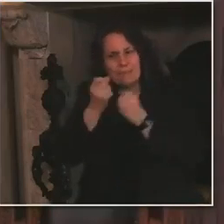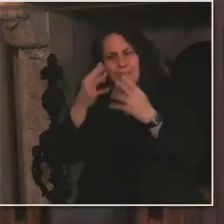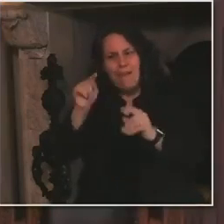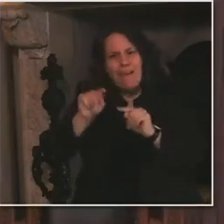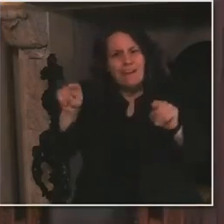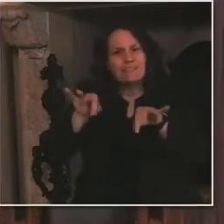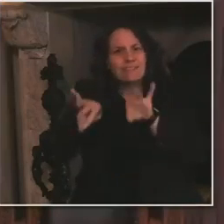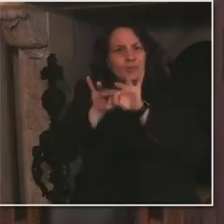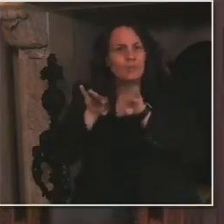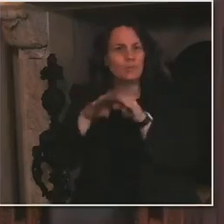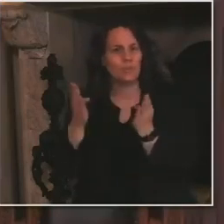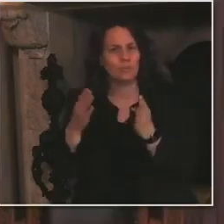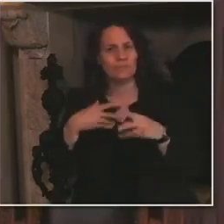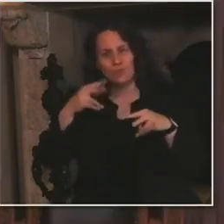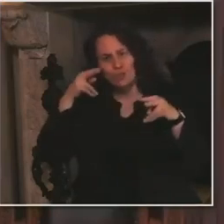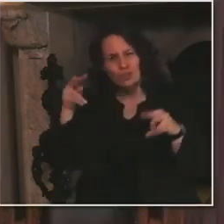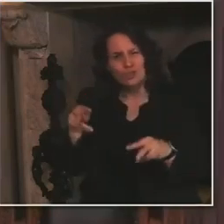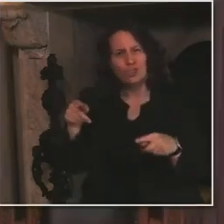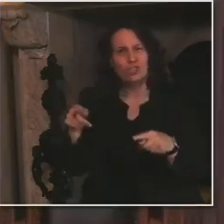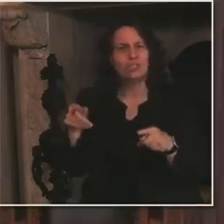market forces,